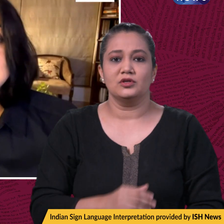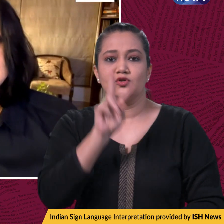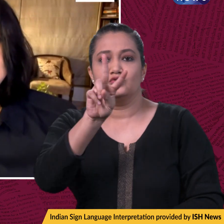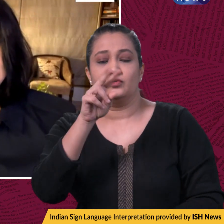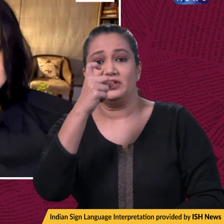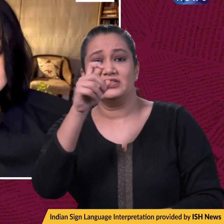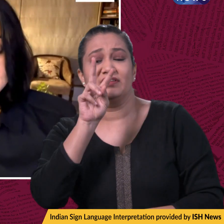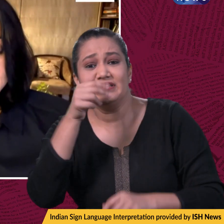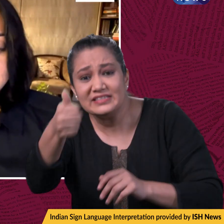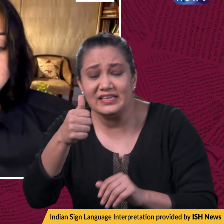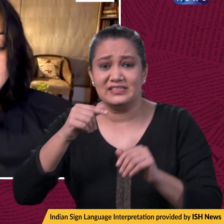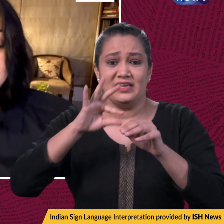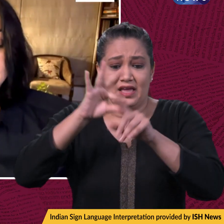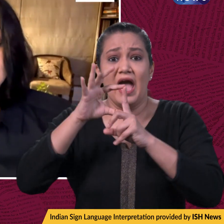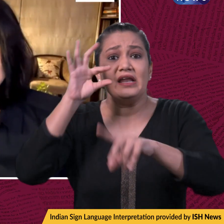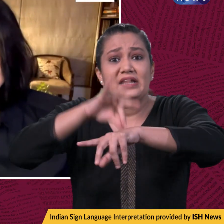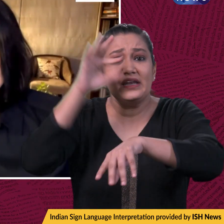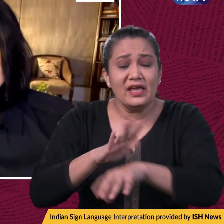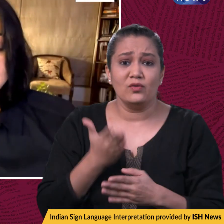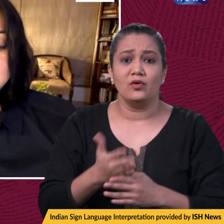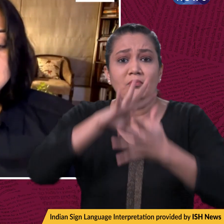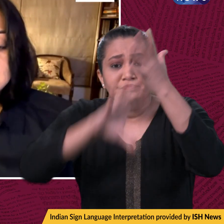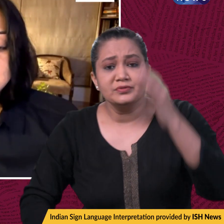8,276 dengue cases this year, out of which